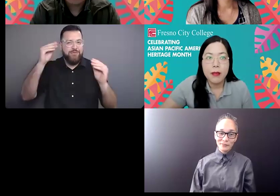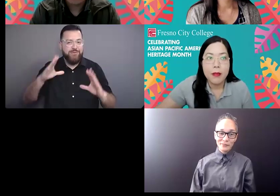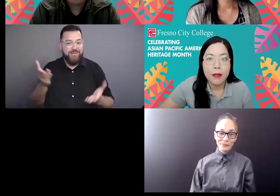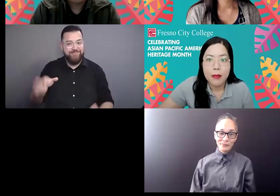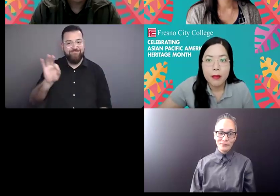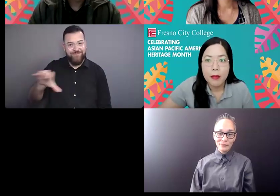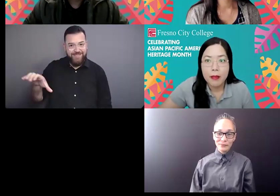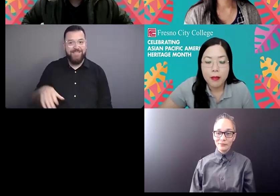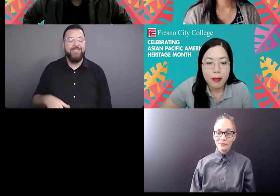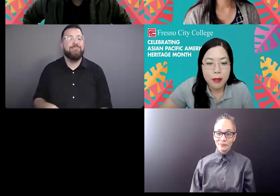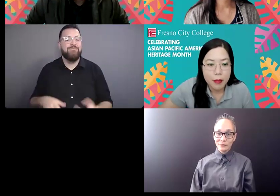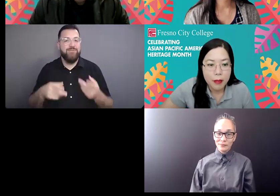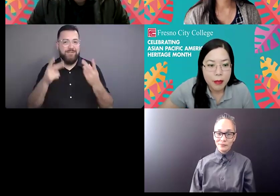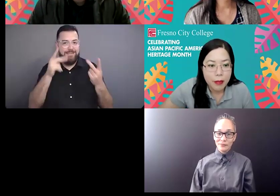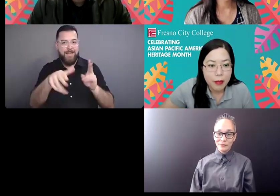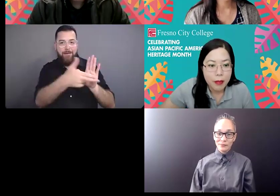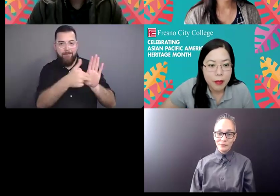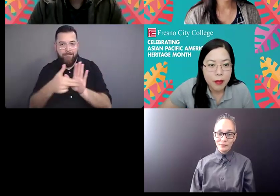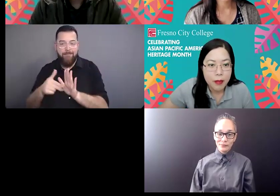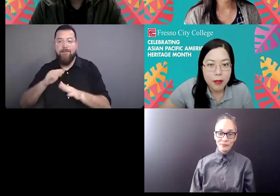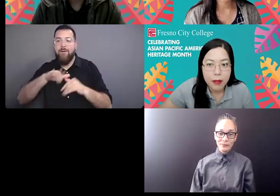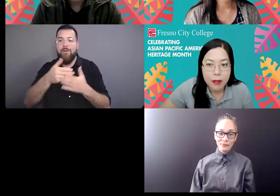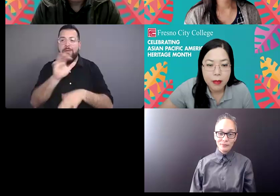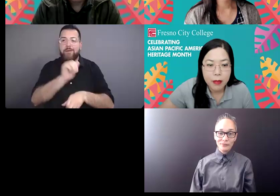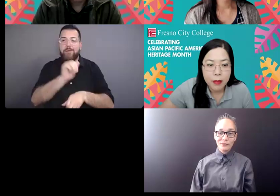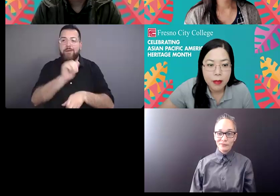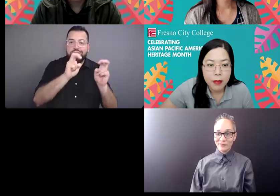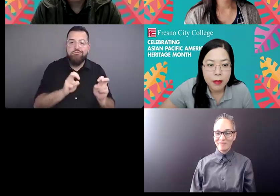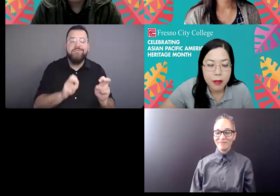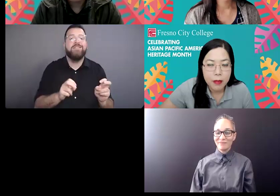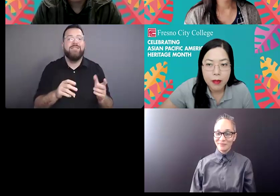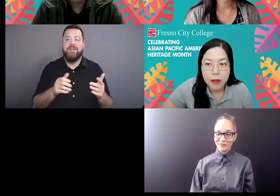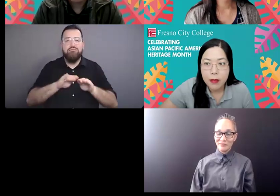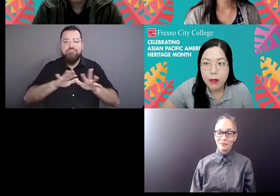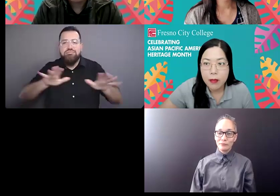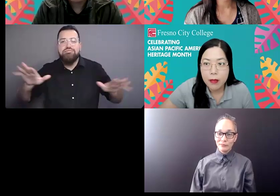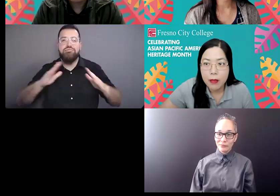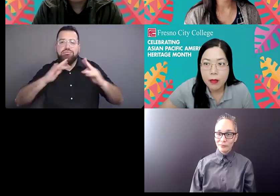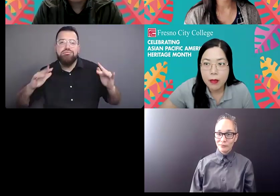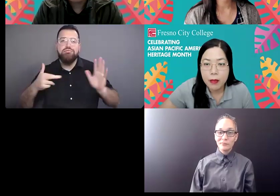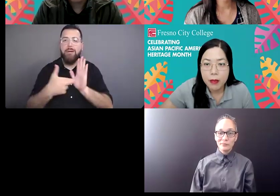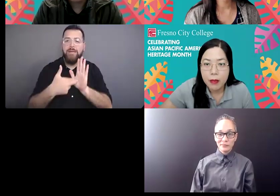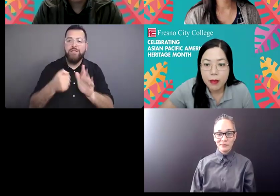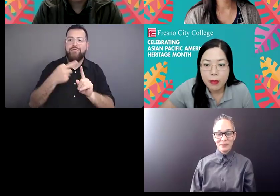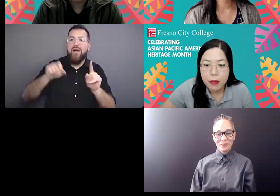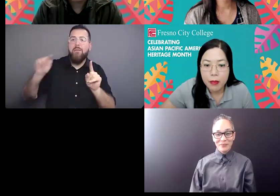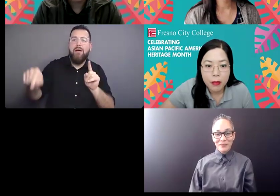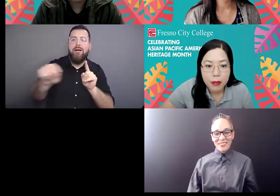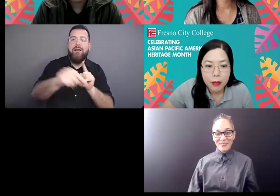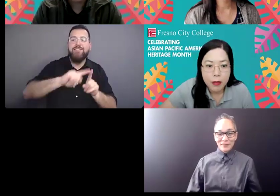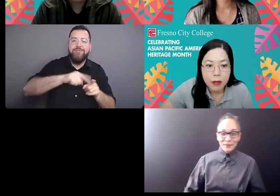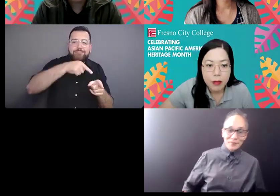from their titles, we have a wide range of representation from different areas and